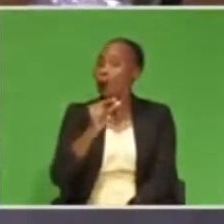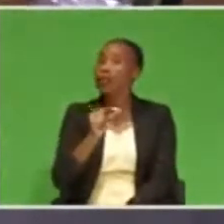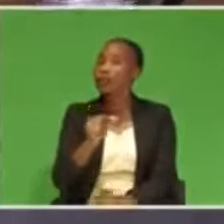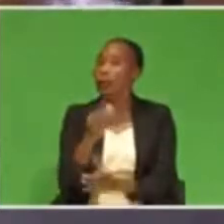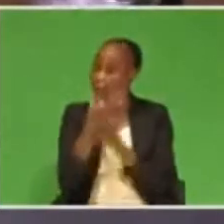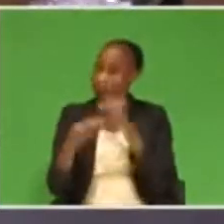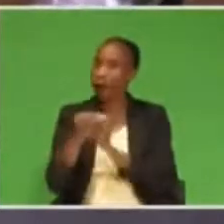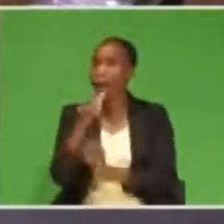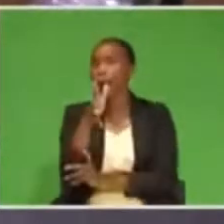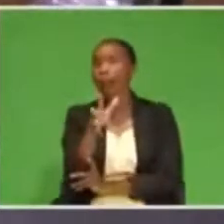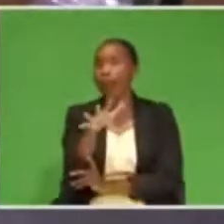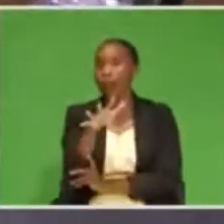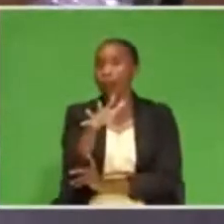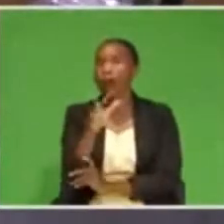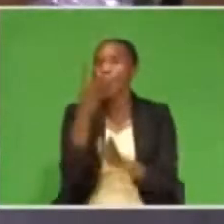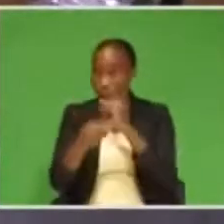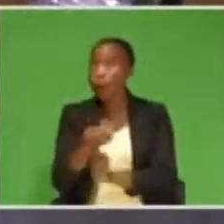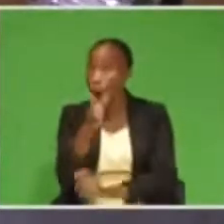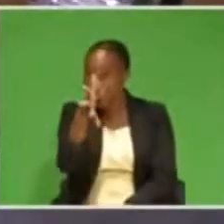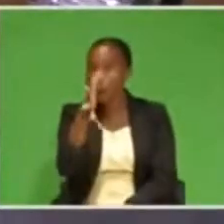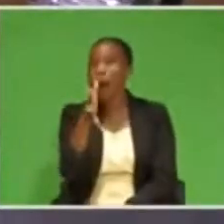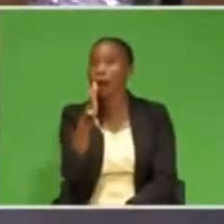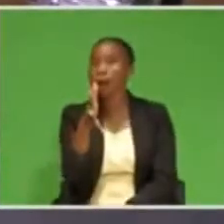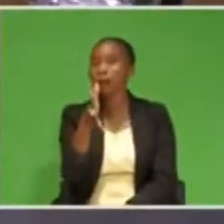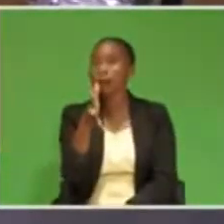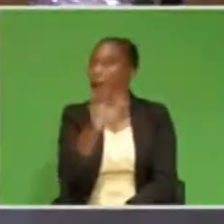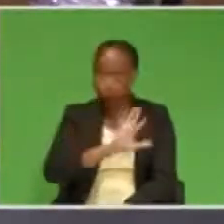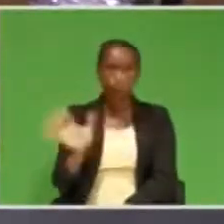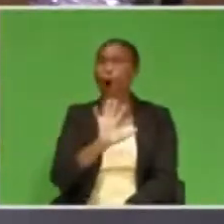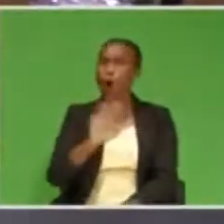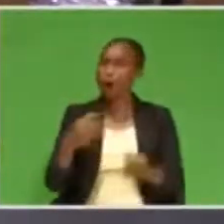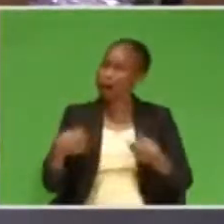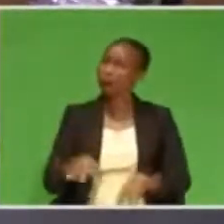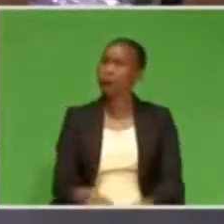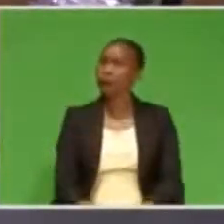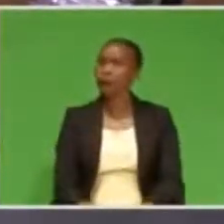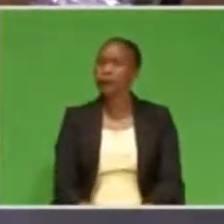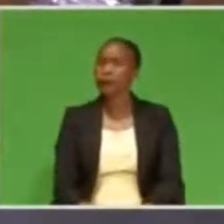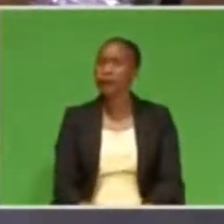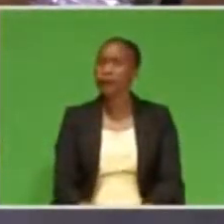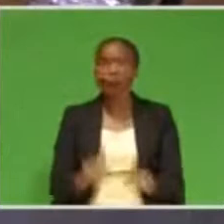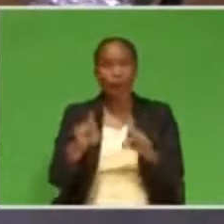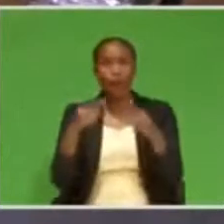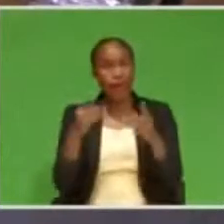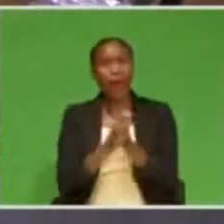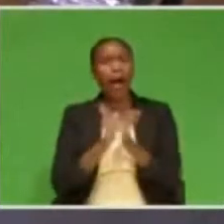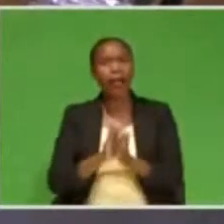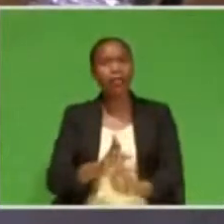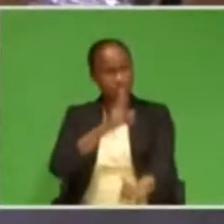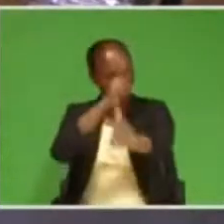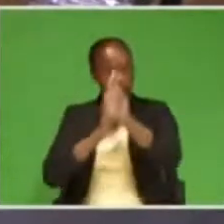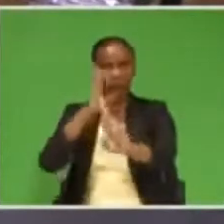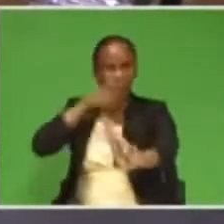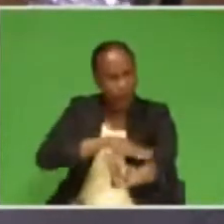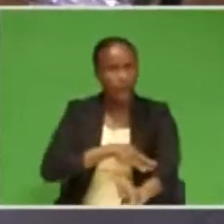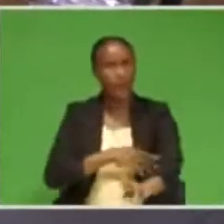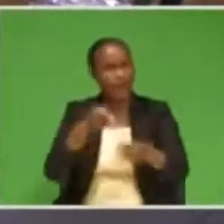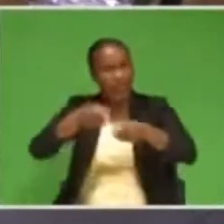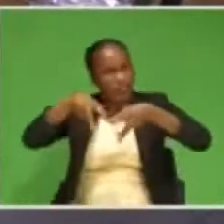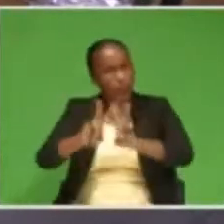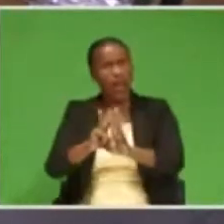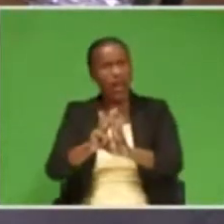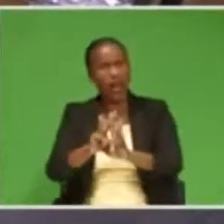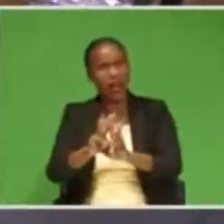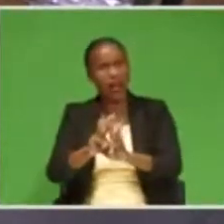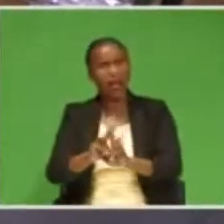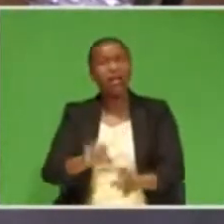out. Uzawuphuma. No, man. We can't be disrespected in this way. South